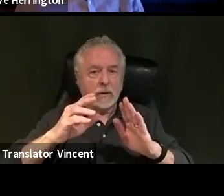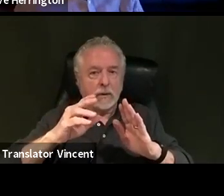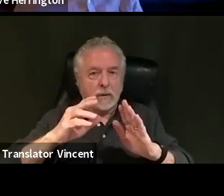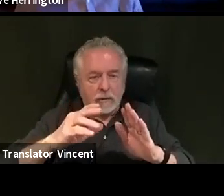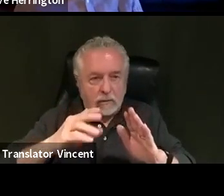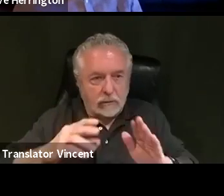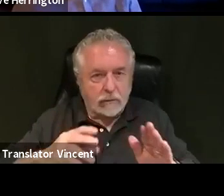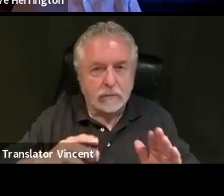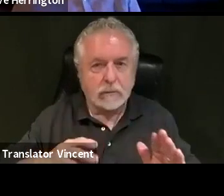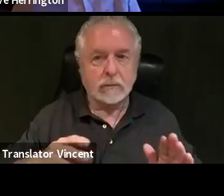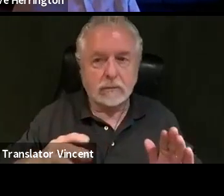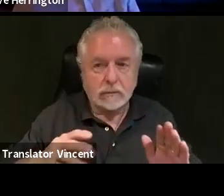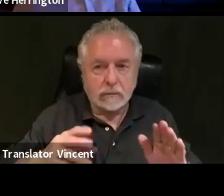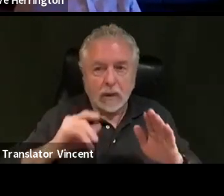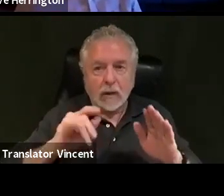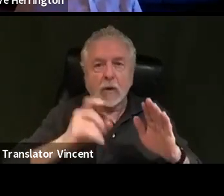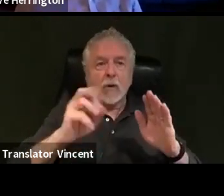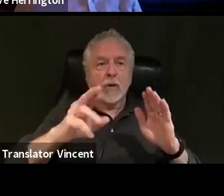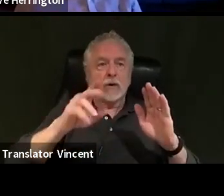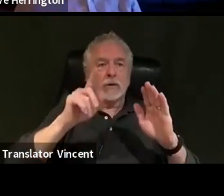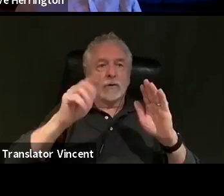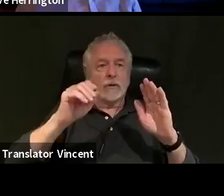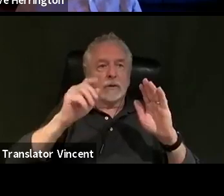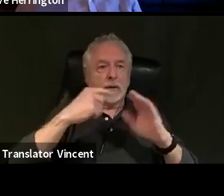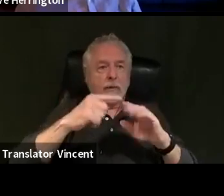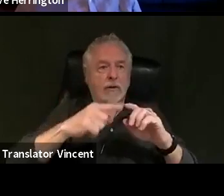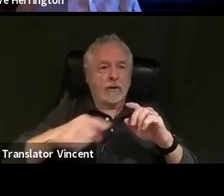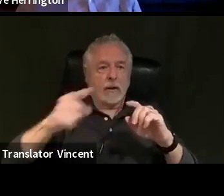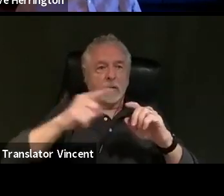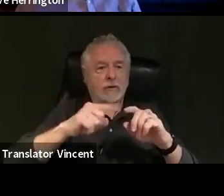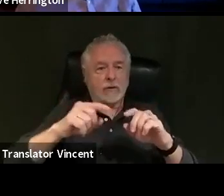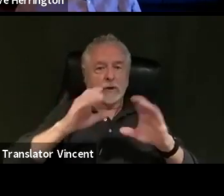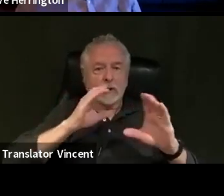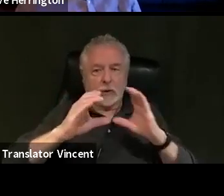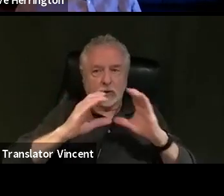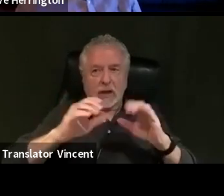gather those, or to email them to